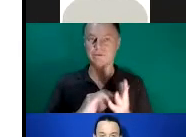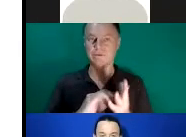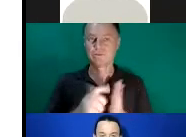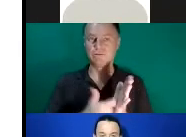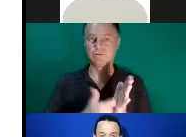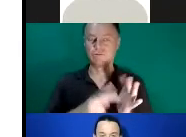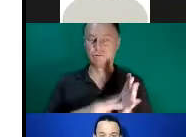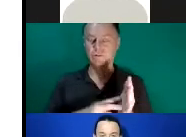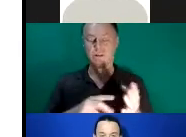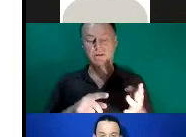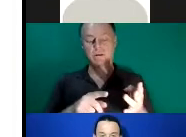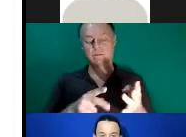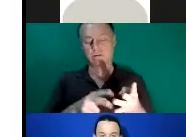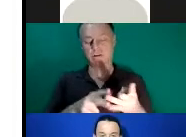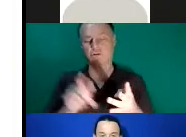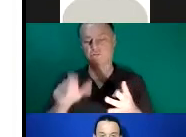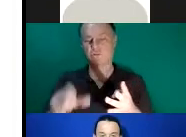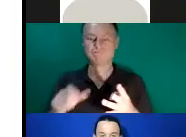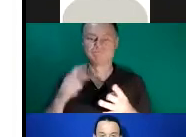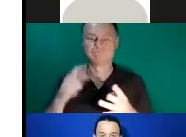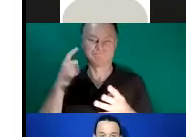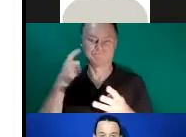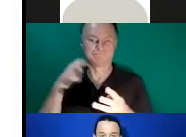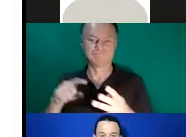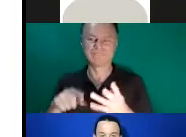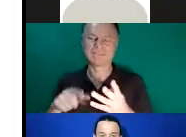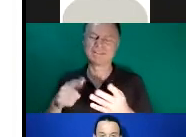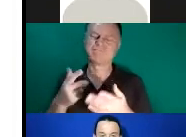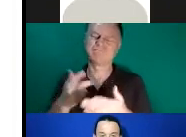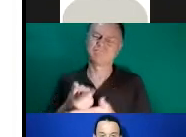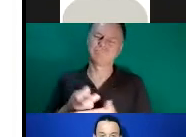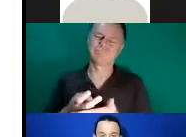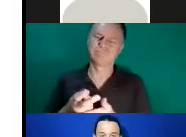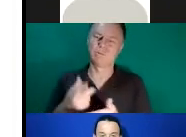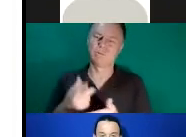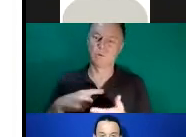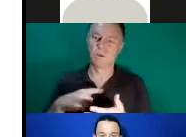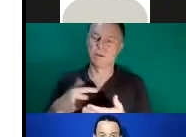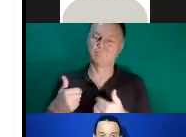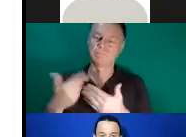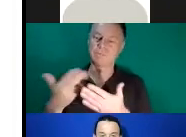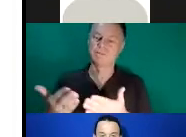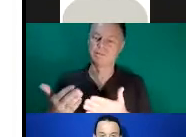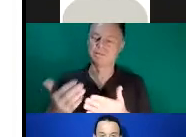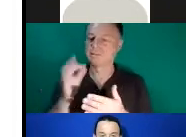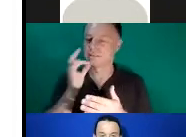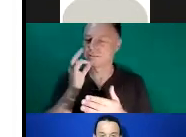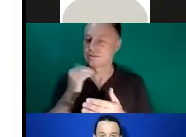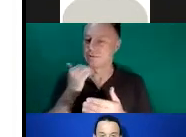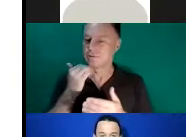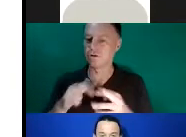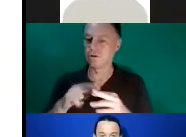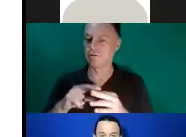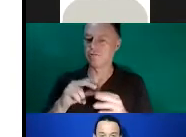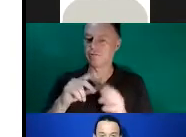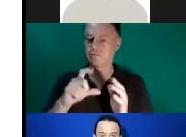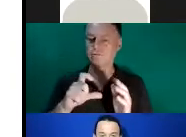his final 2 victims, who died in agony after being administered a small amount of